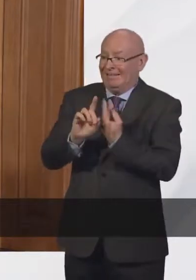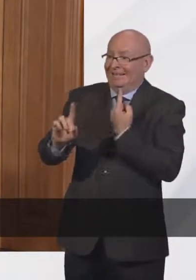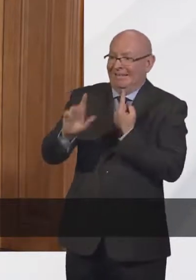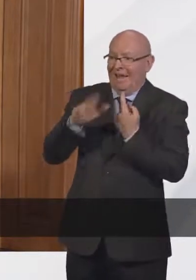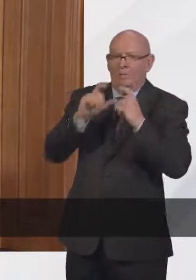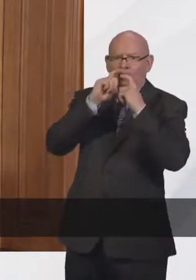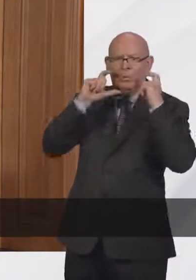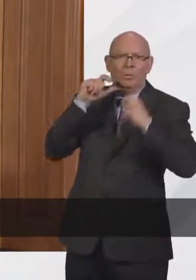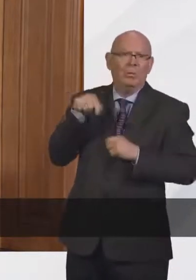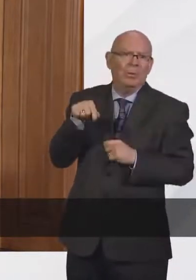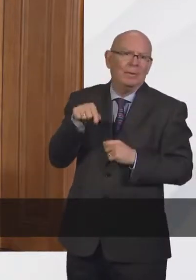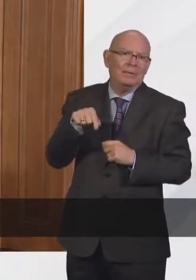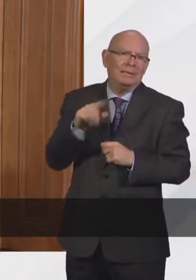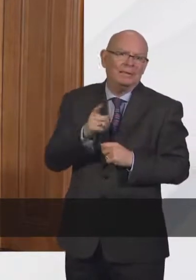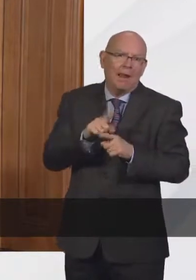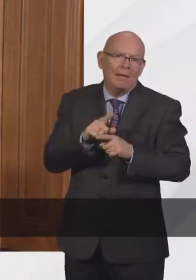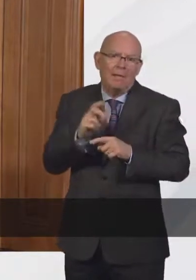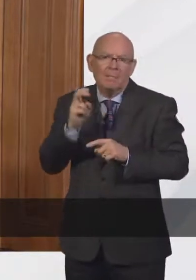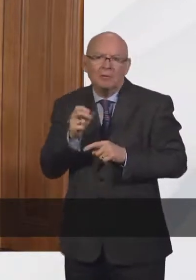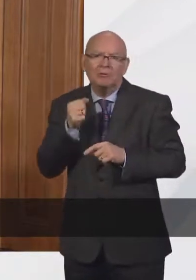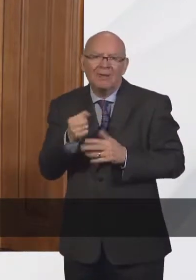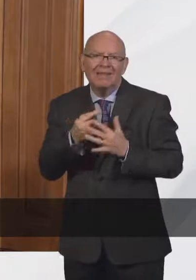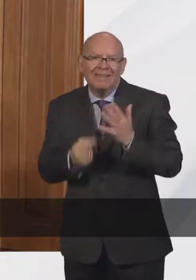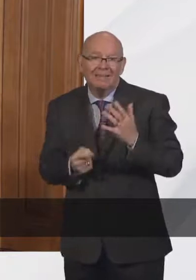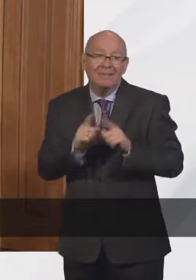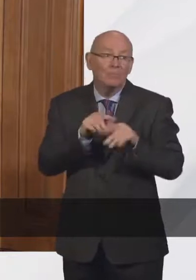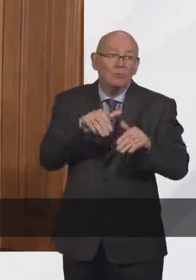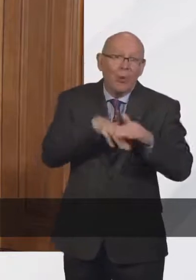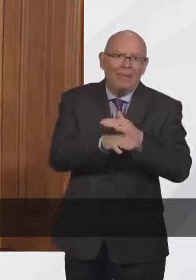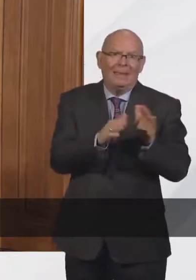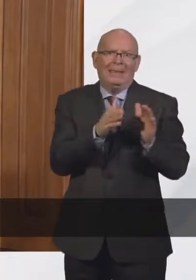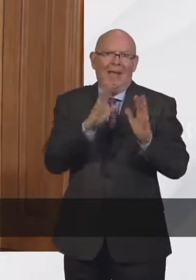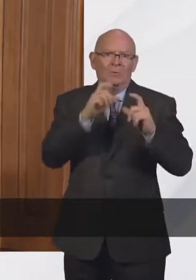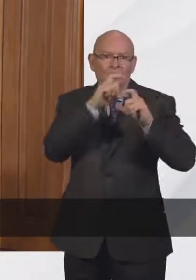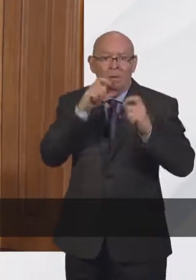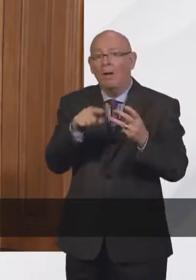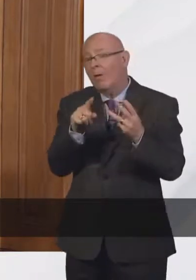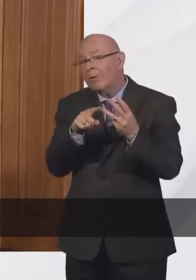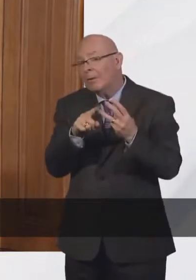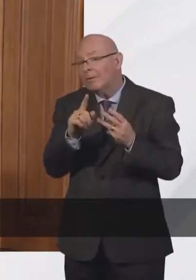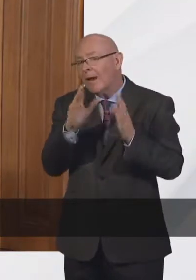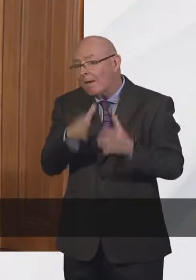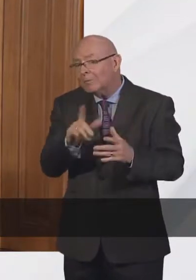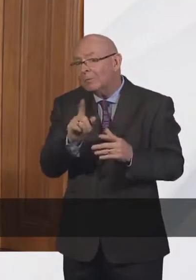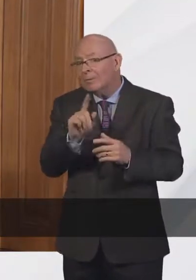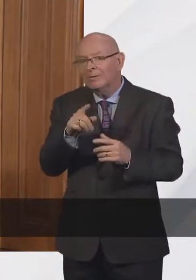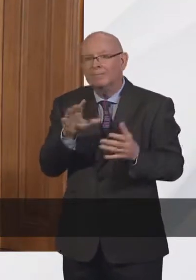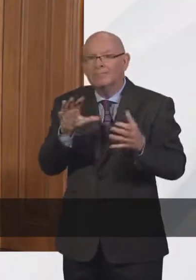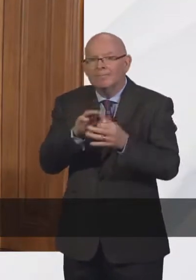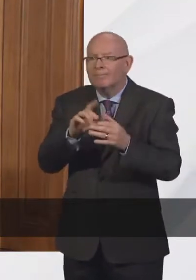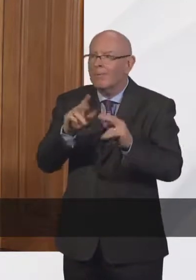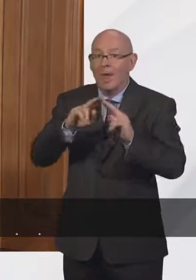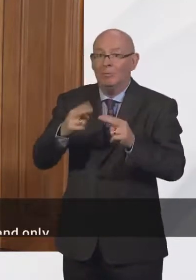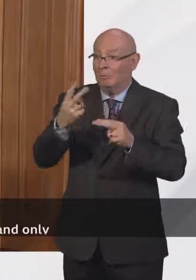and another household. And some of that is trying to encourage people only to have 2 households at any given time